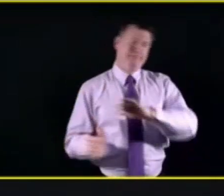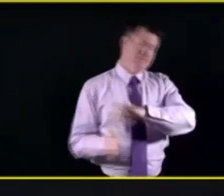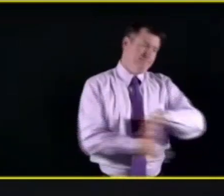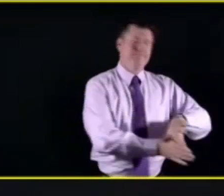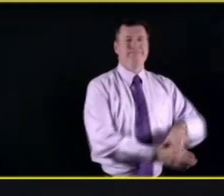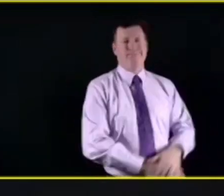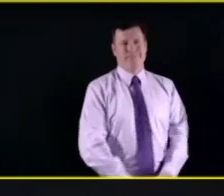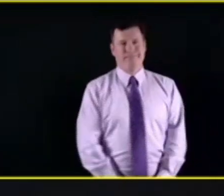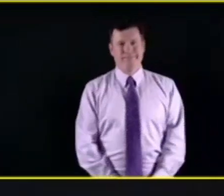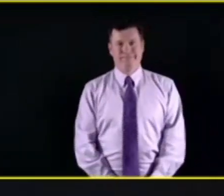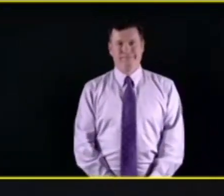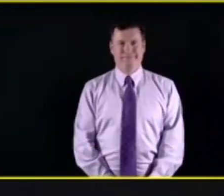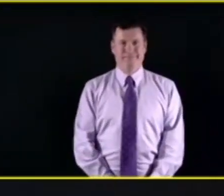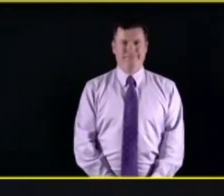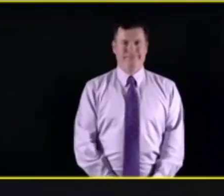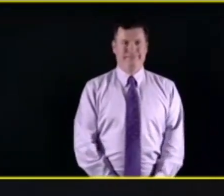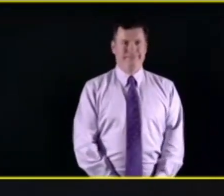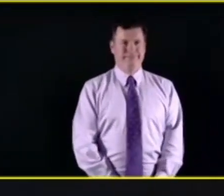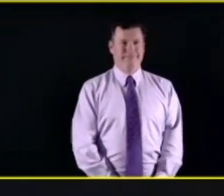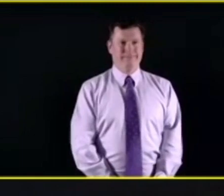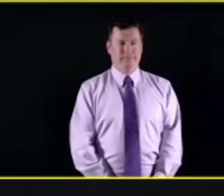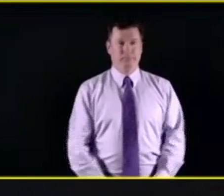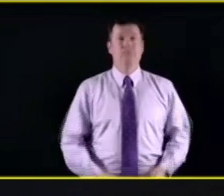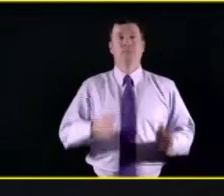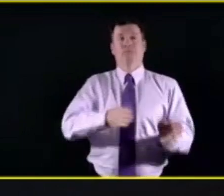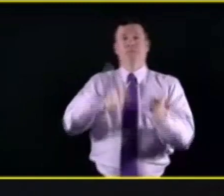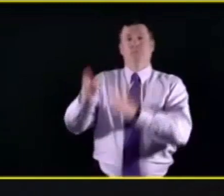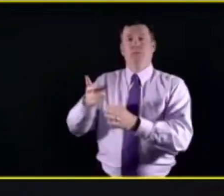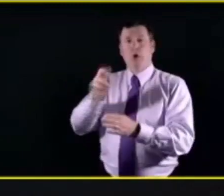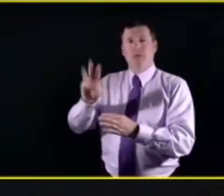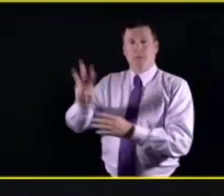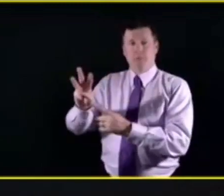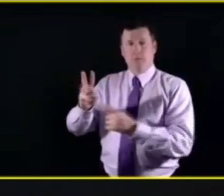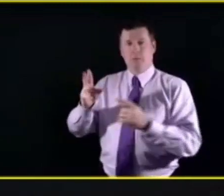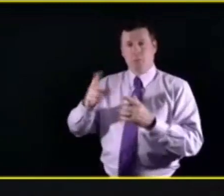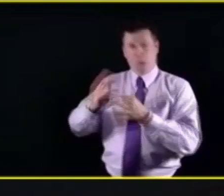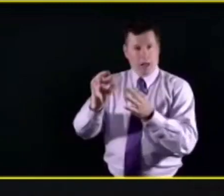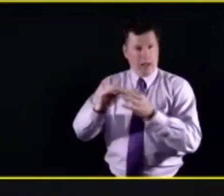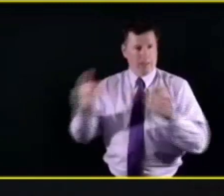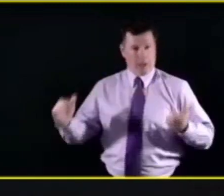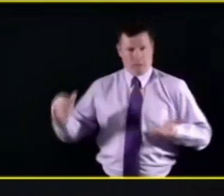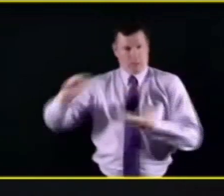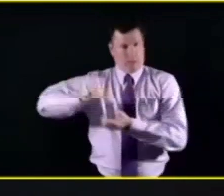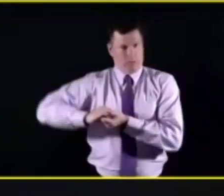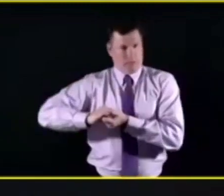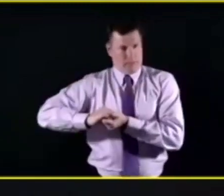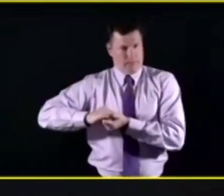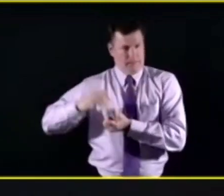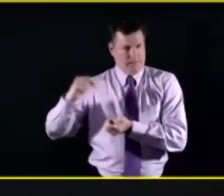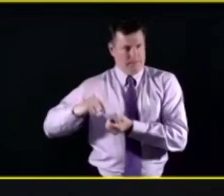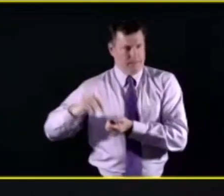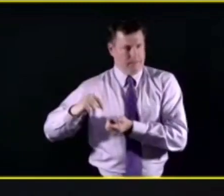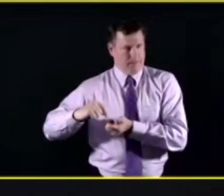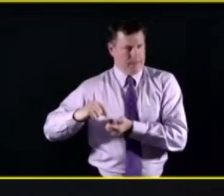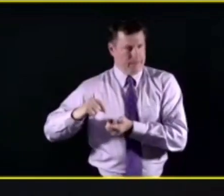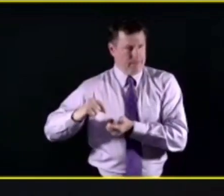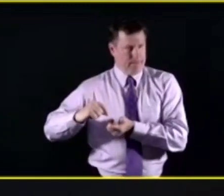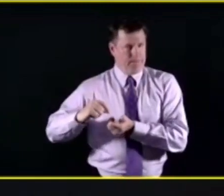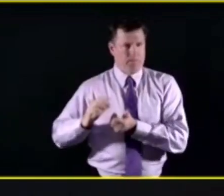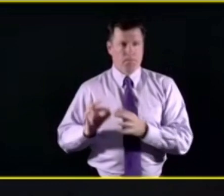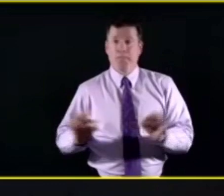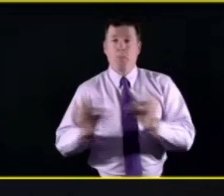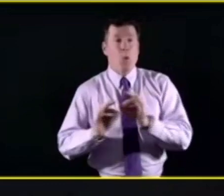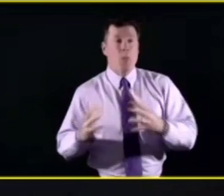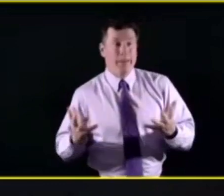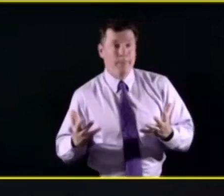health systems. You know, one of the things about infectious disease, and we've seen this over the last 30 or 40 years that I've been working